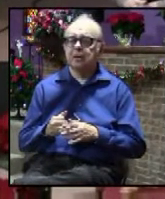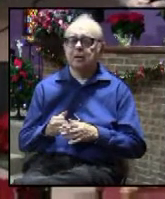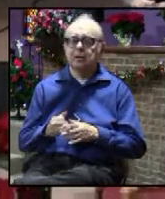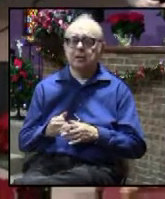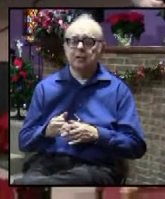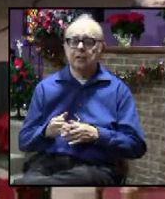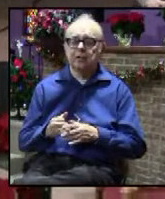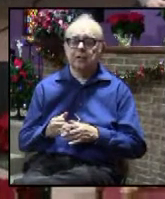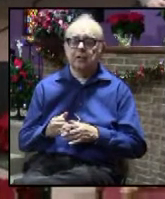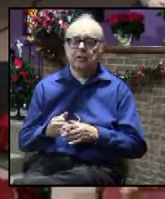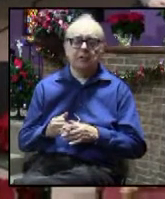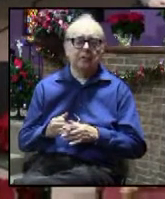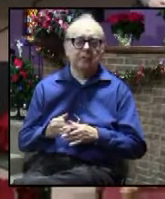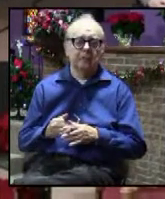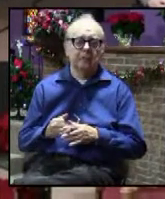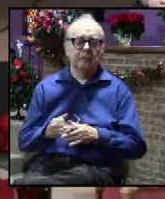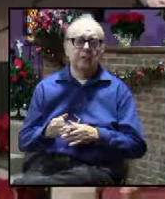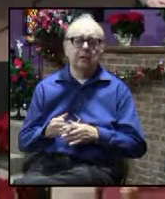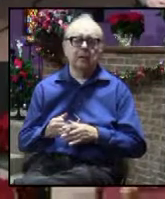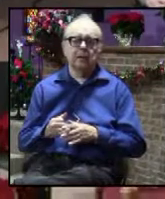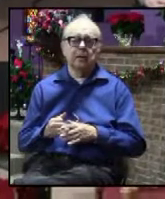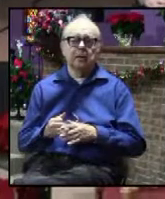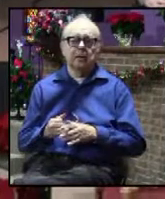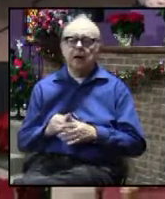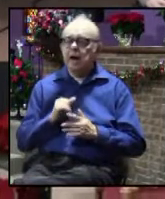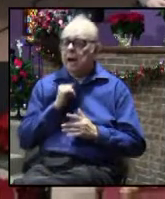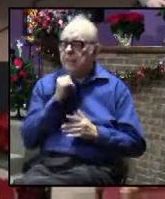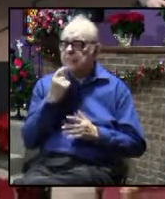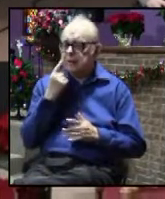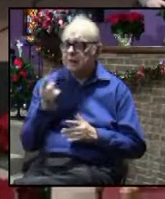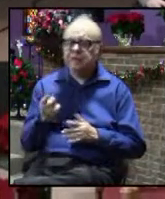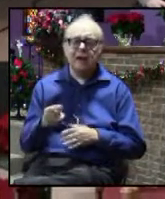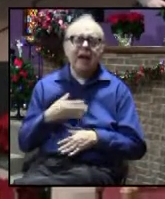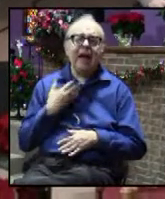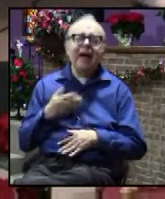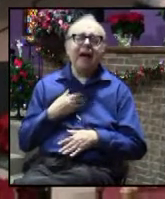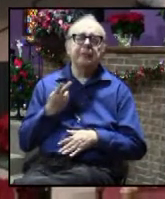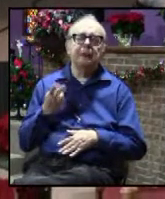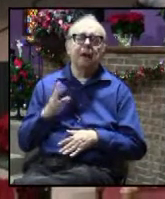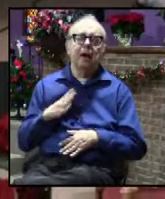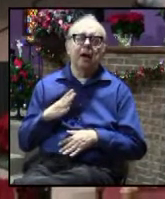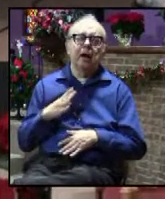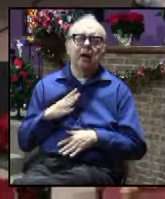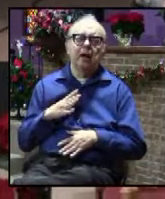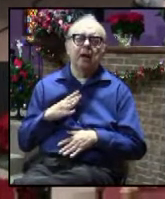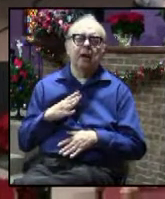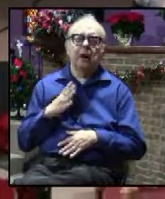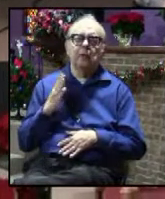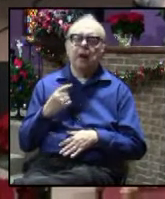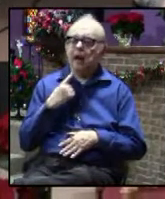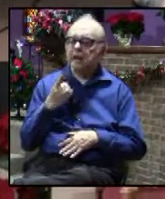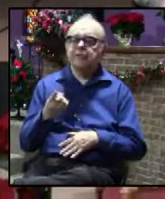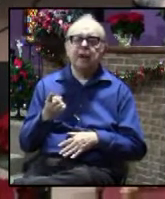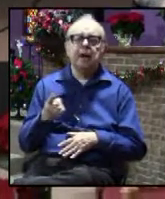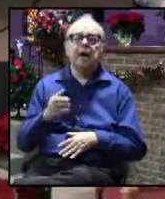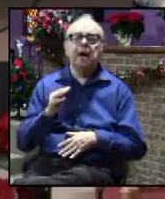I do not say Happy Holidays. This is why I say Merry Christmas.